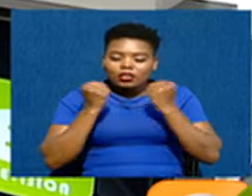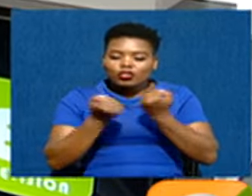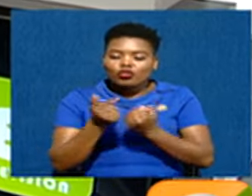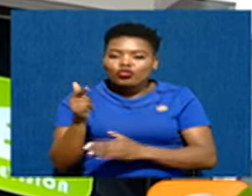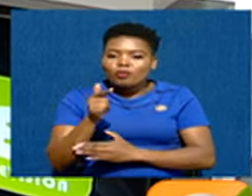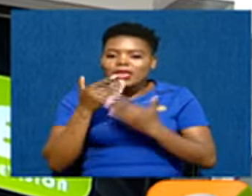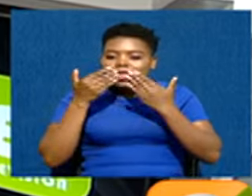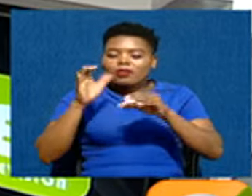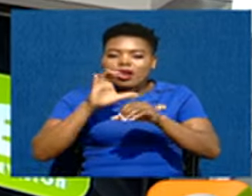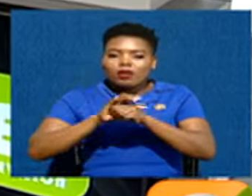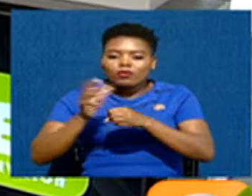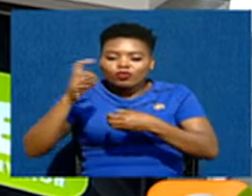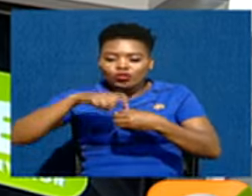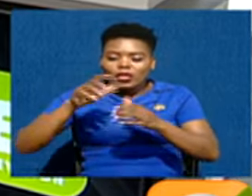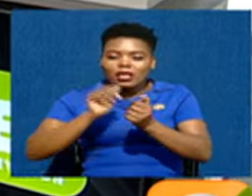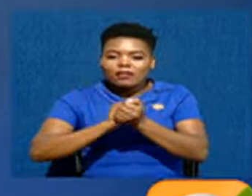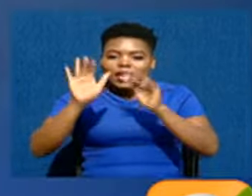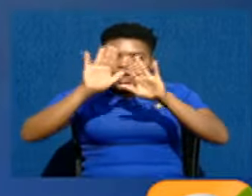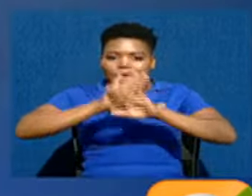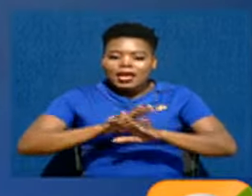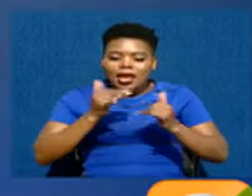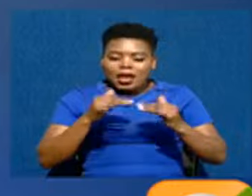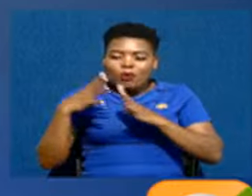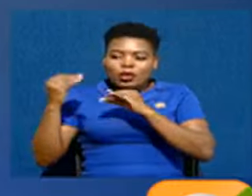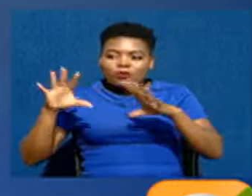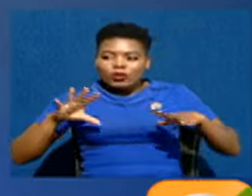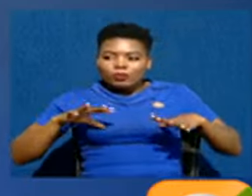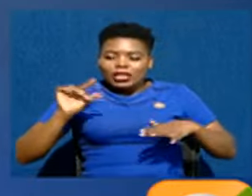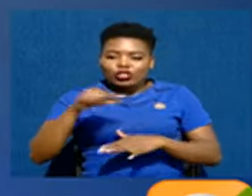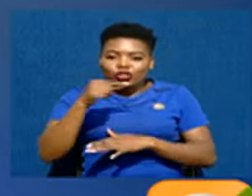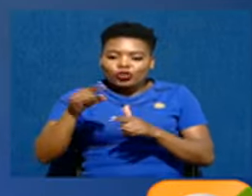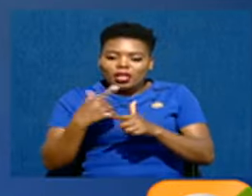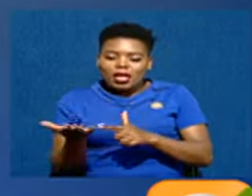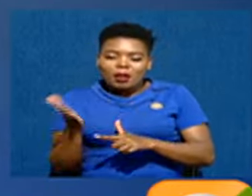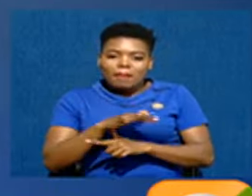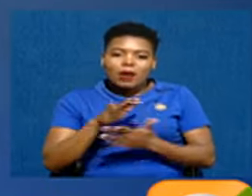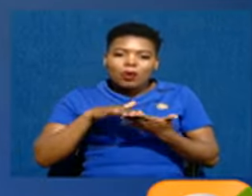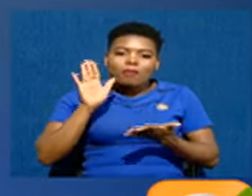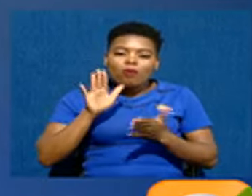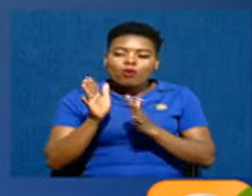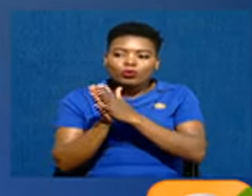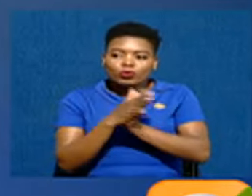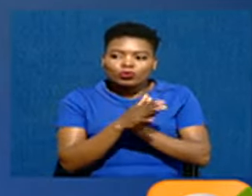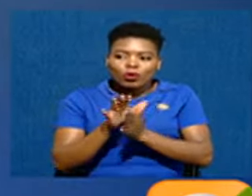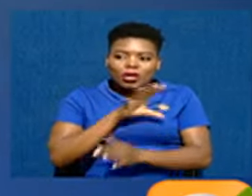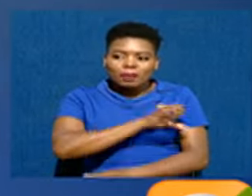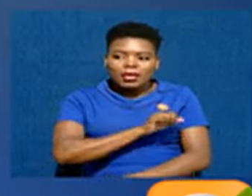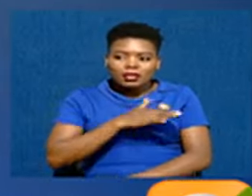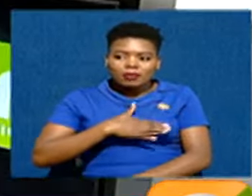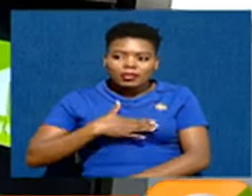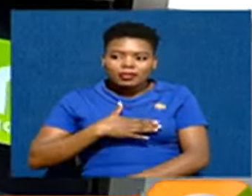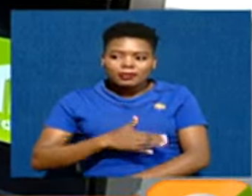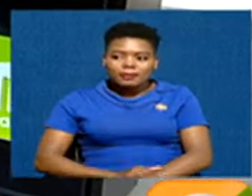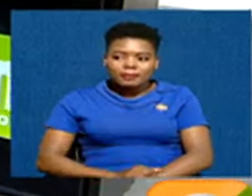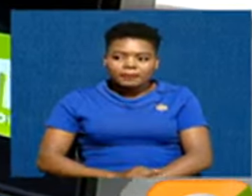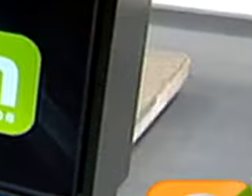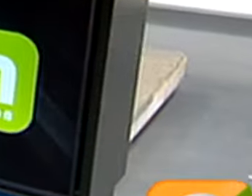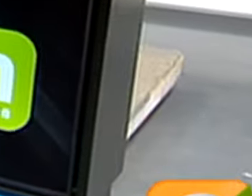Friday night today. So, we're taking a very short break, and we are back with more in just a bit. Stay with us.